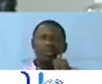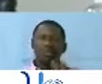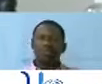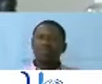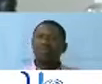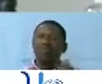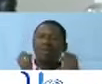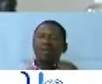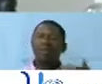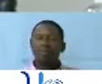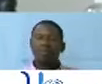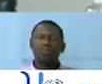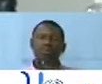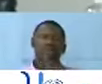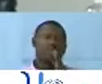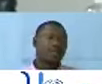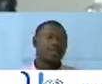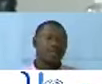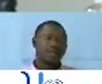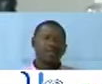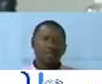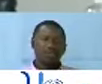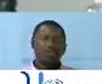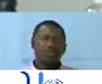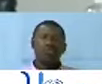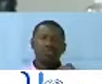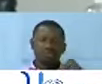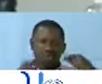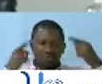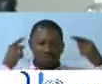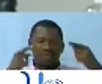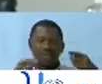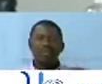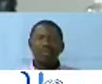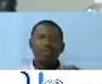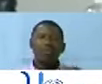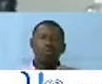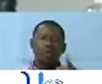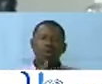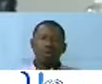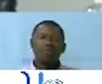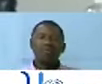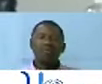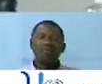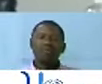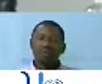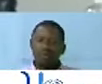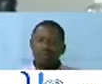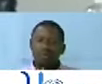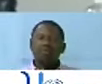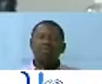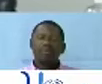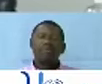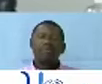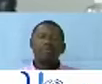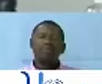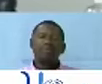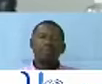order for him to fulfill his desire of ruling this country forever, which did not